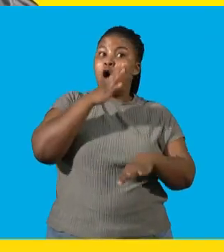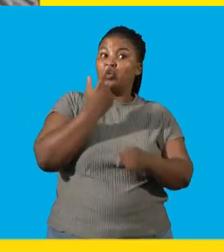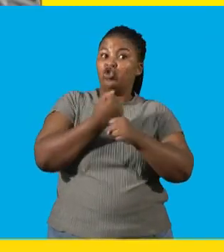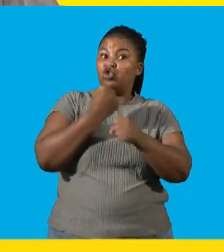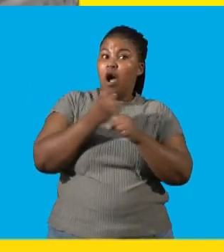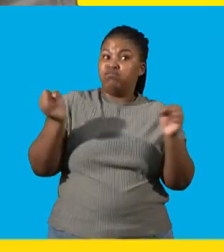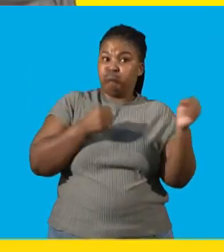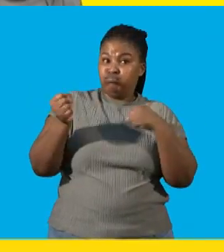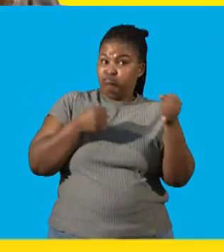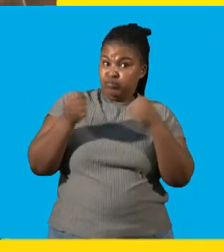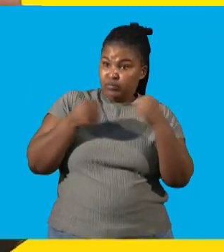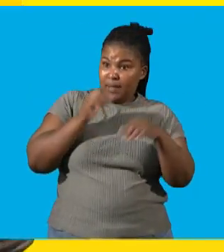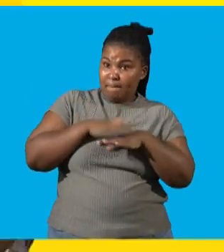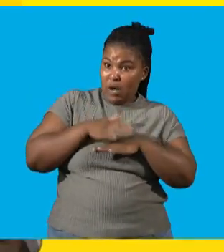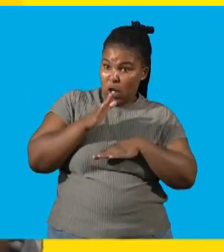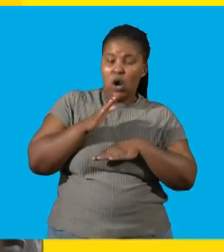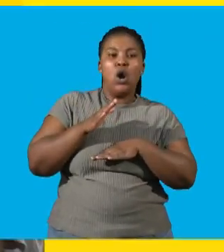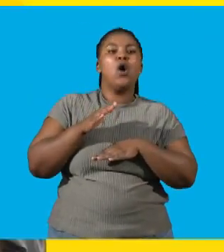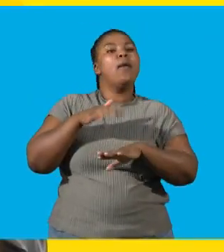creates, the more